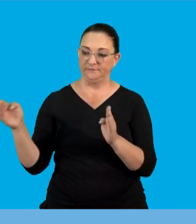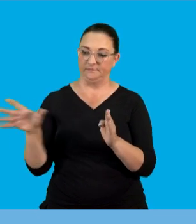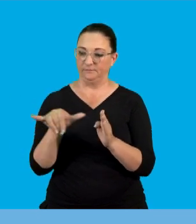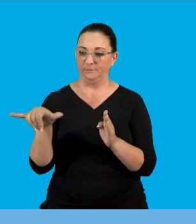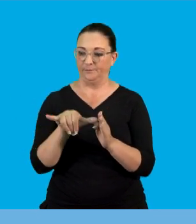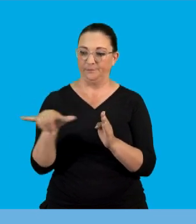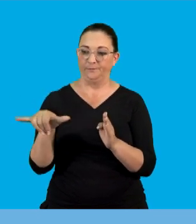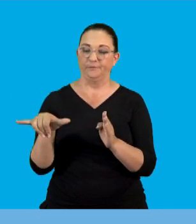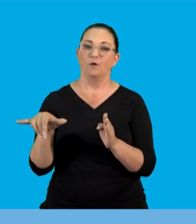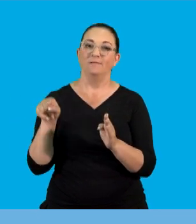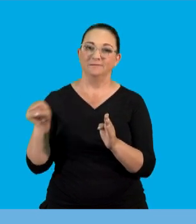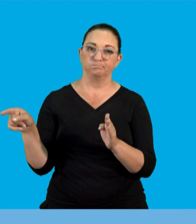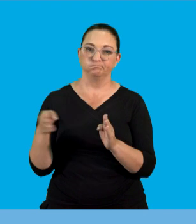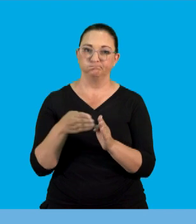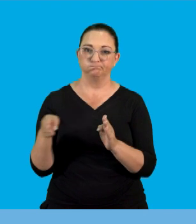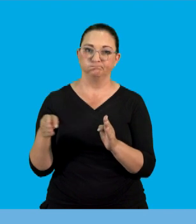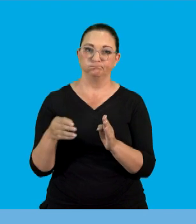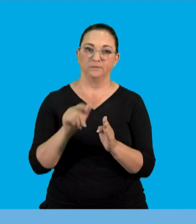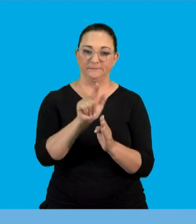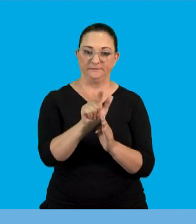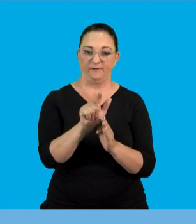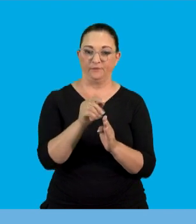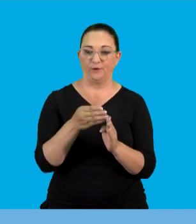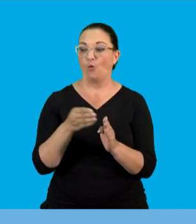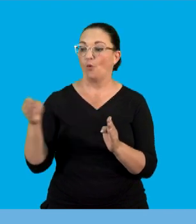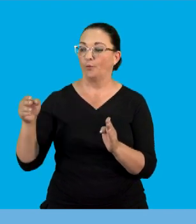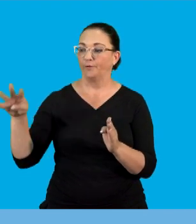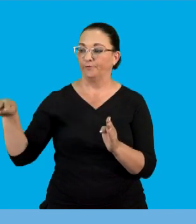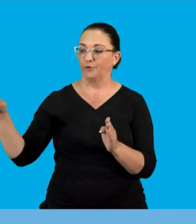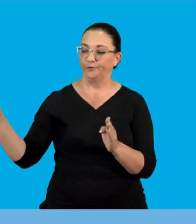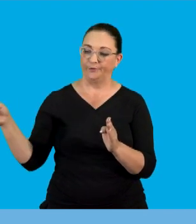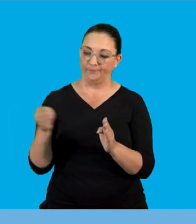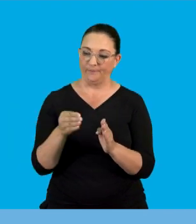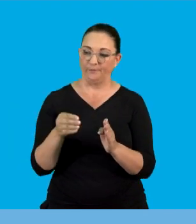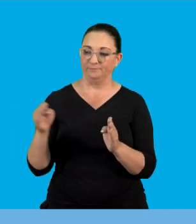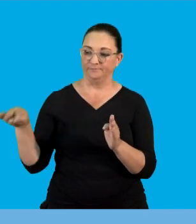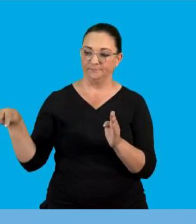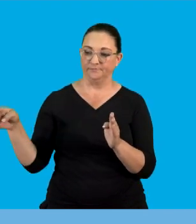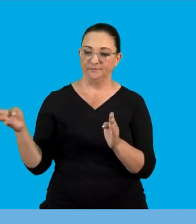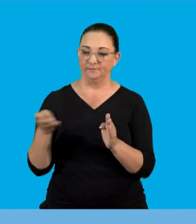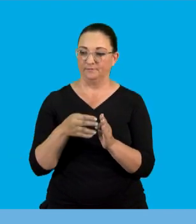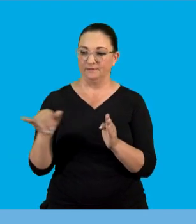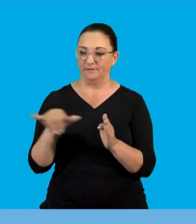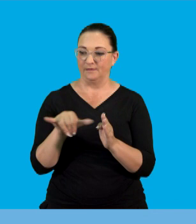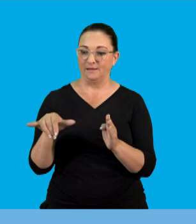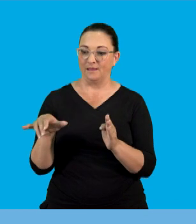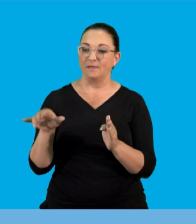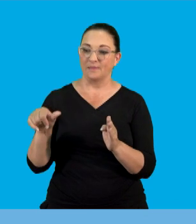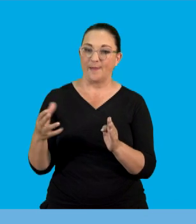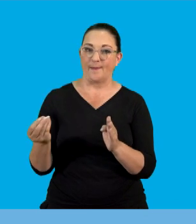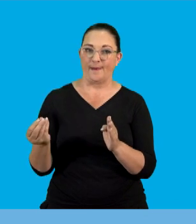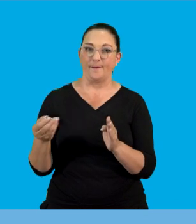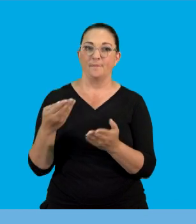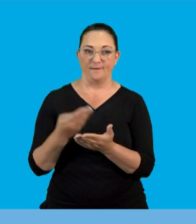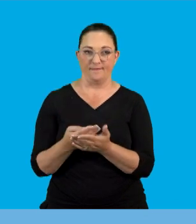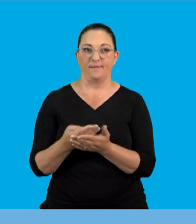the same time, it needs to have a pH value that is lesser or equals to 7. So anything that is above lesser or